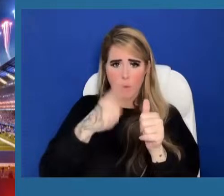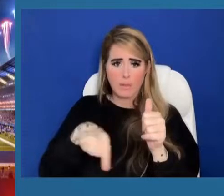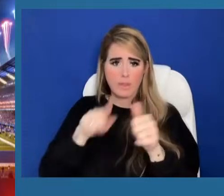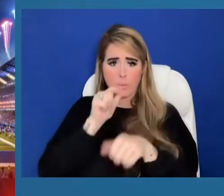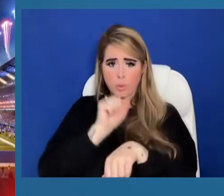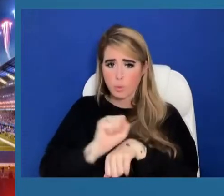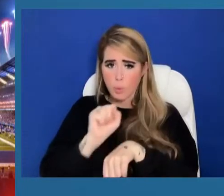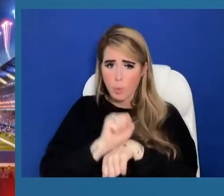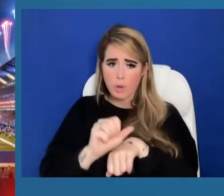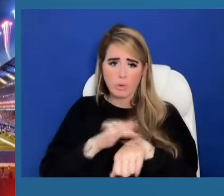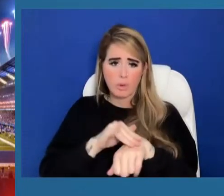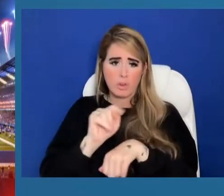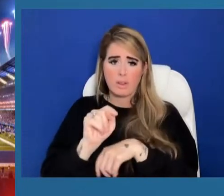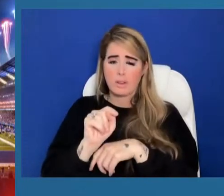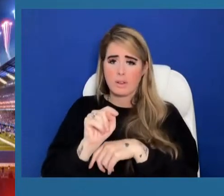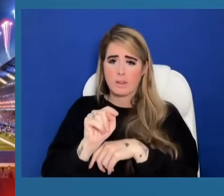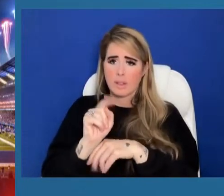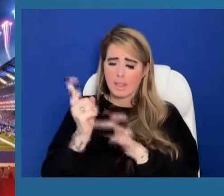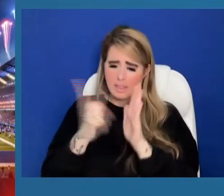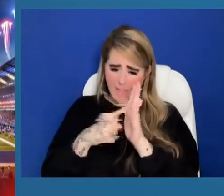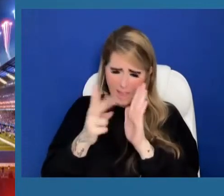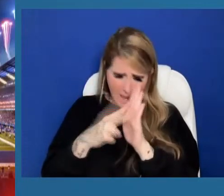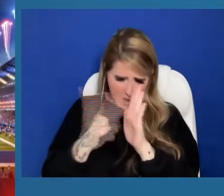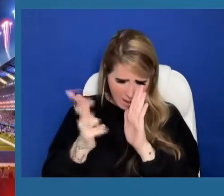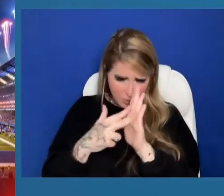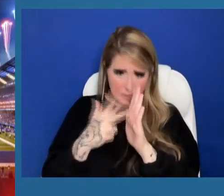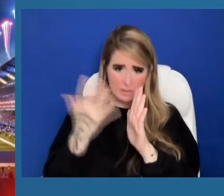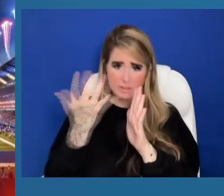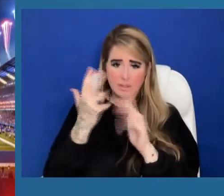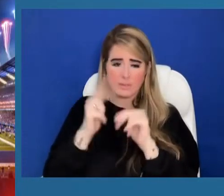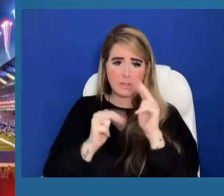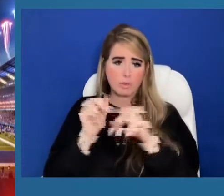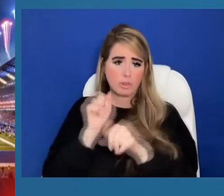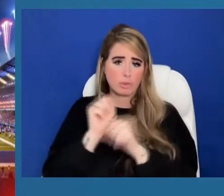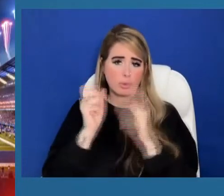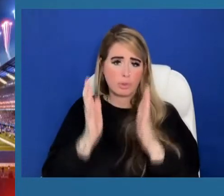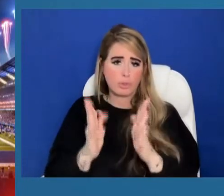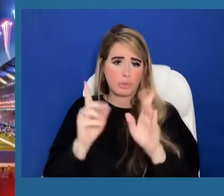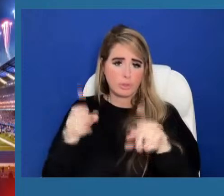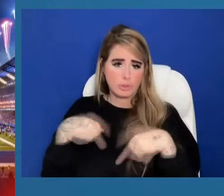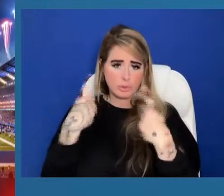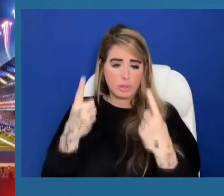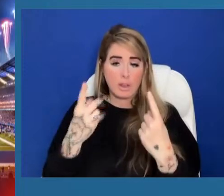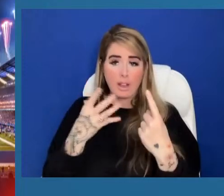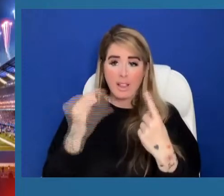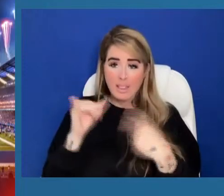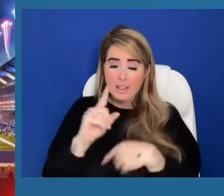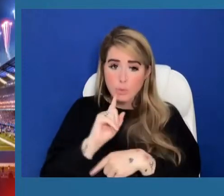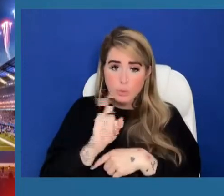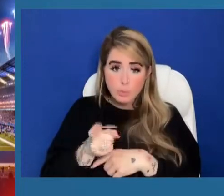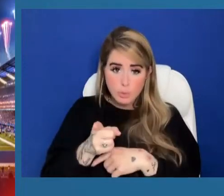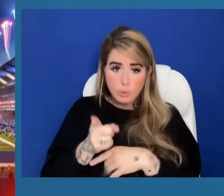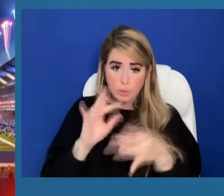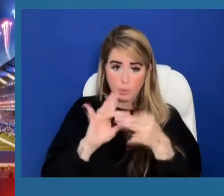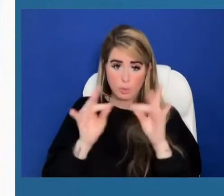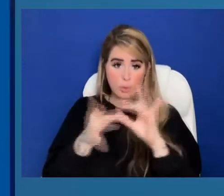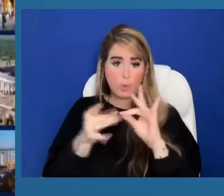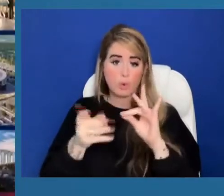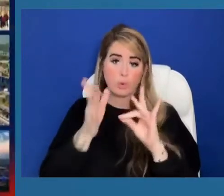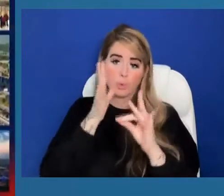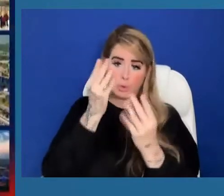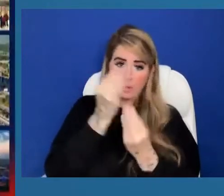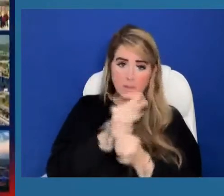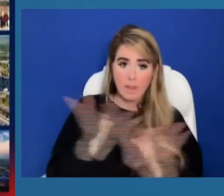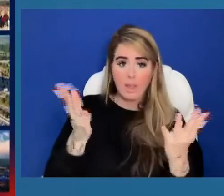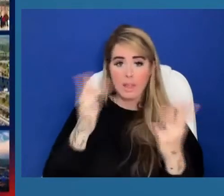on this. Thousands of construction workers. And it's true, the stories you'll be telling your kids and